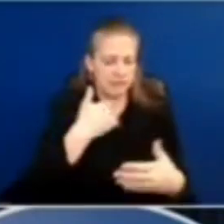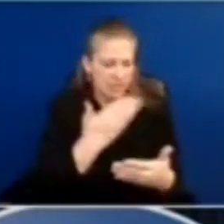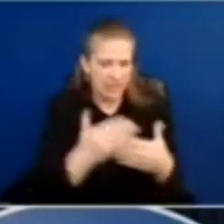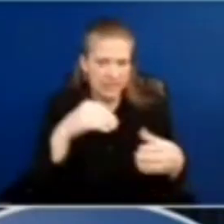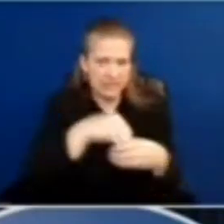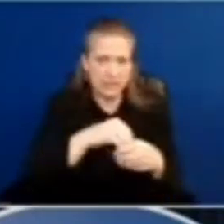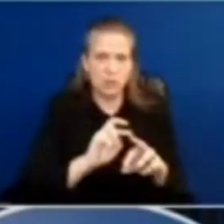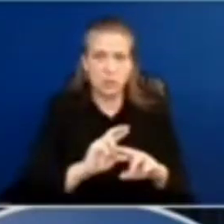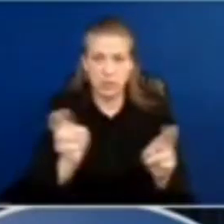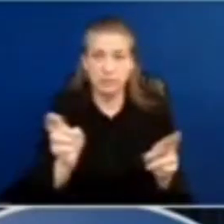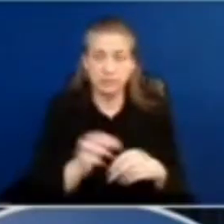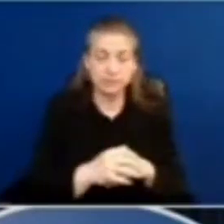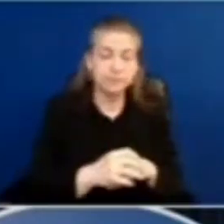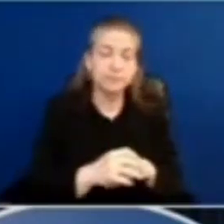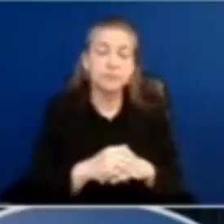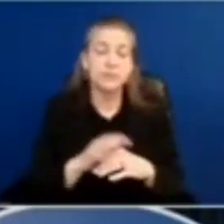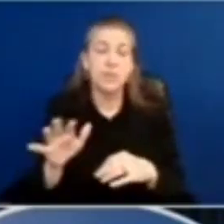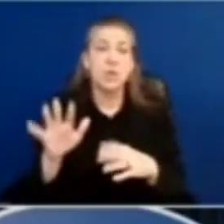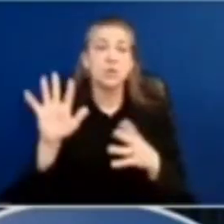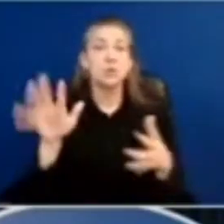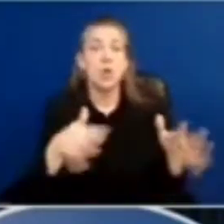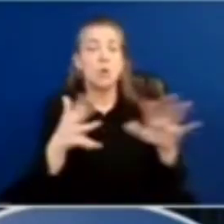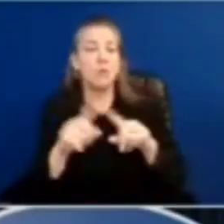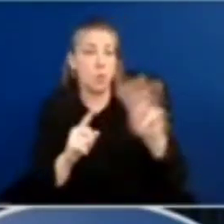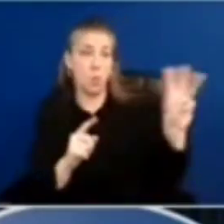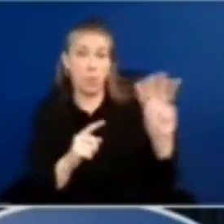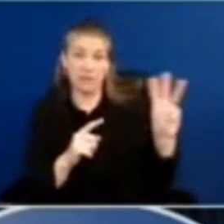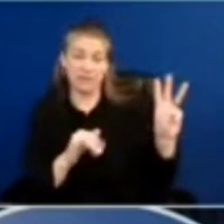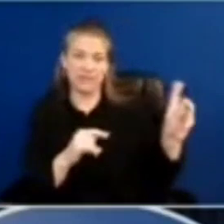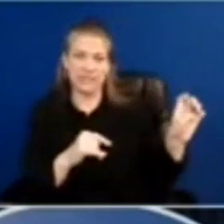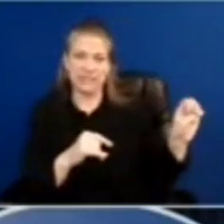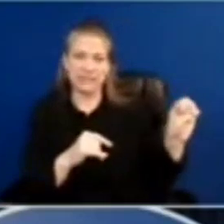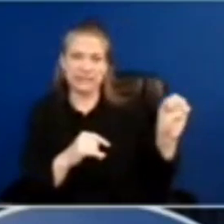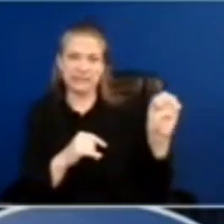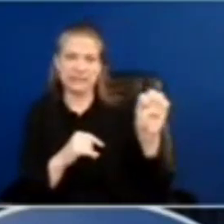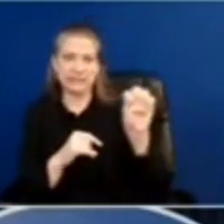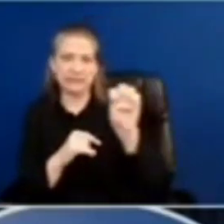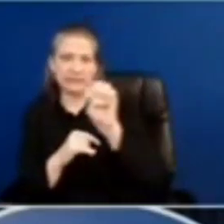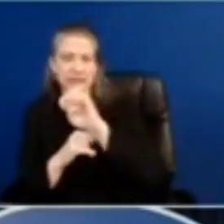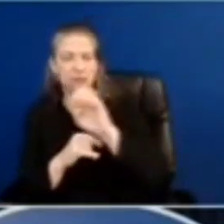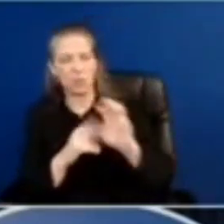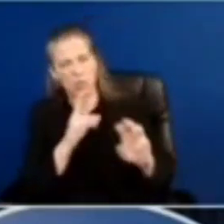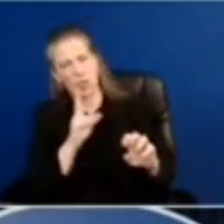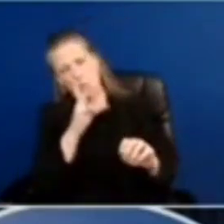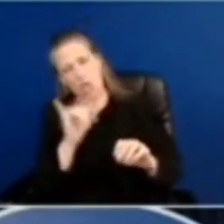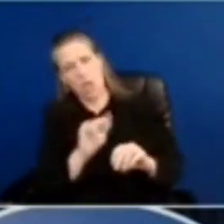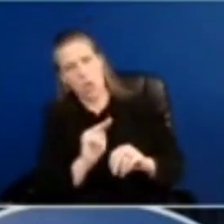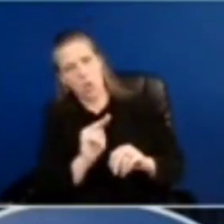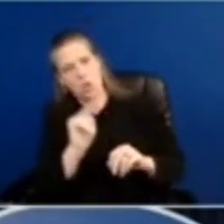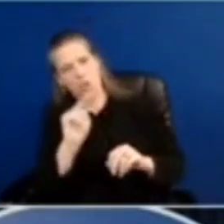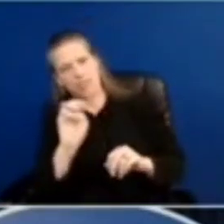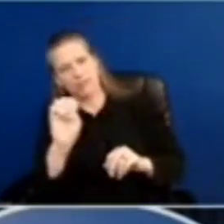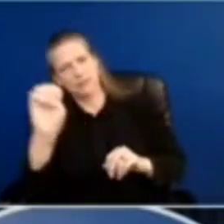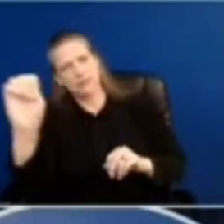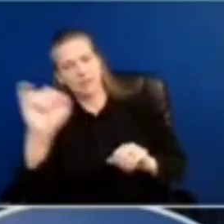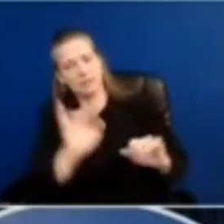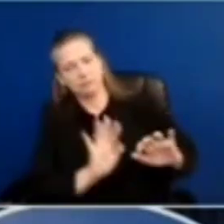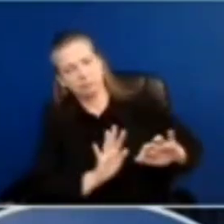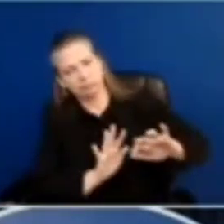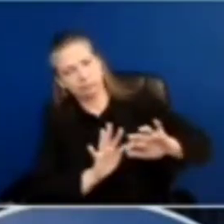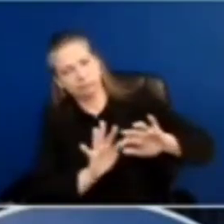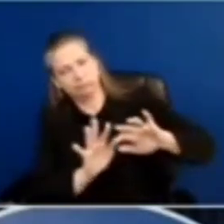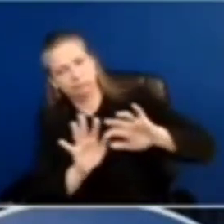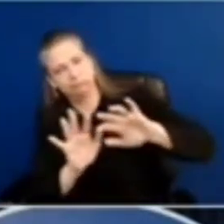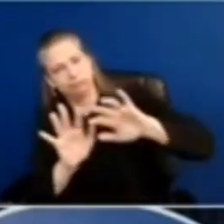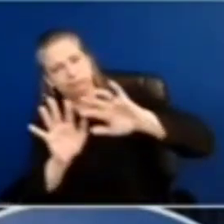the west to the east. It's kind of moving at a northeast. If you look at how the storms